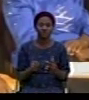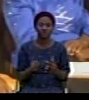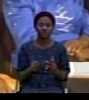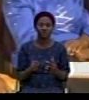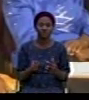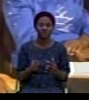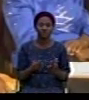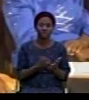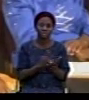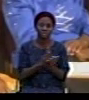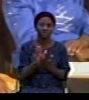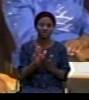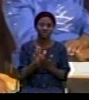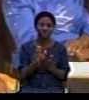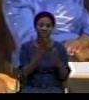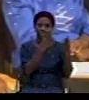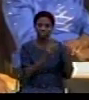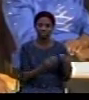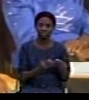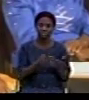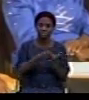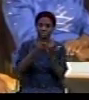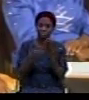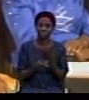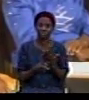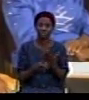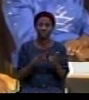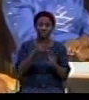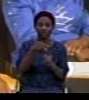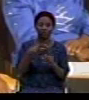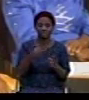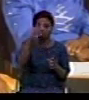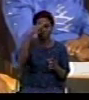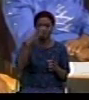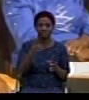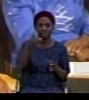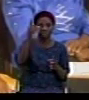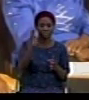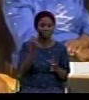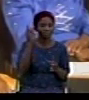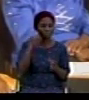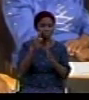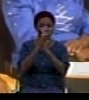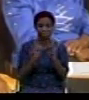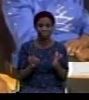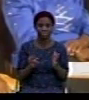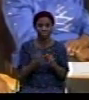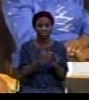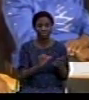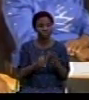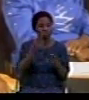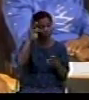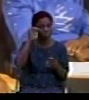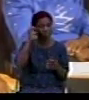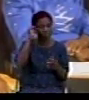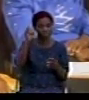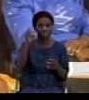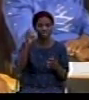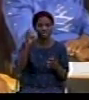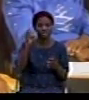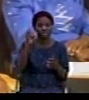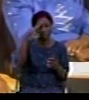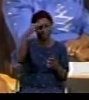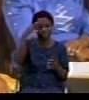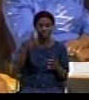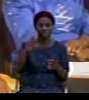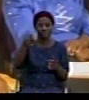Solution Crusade, while the man of God was praying, according to him, he mentioned his case. And just after